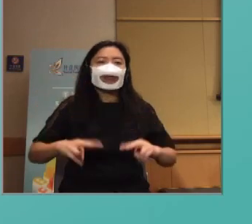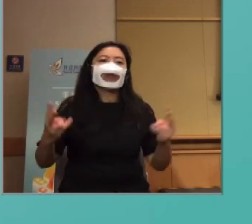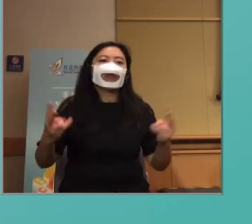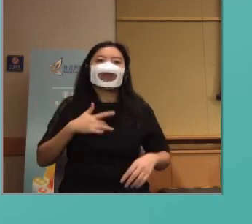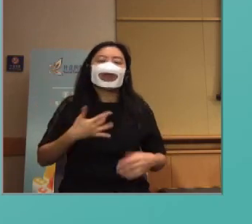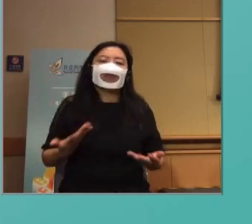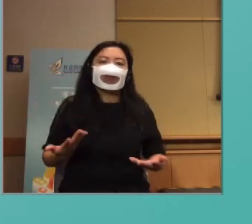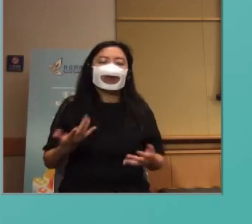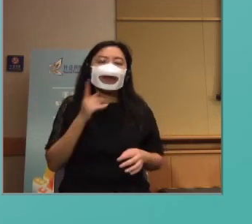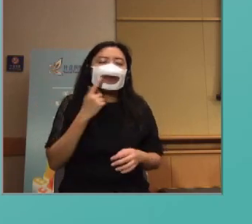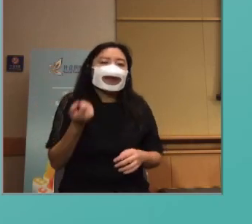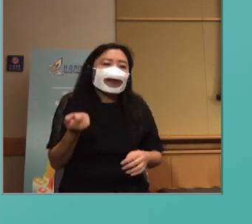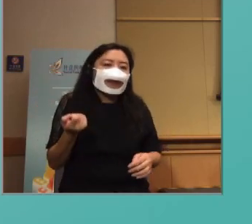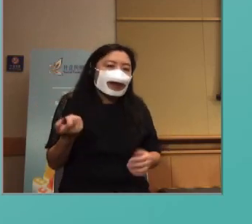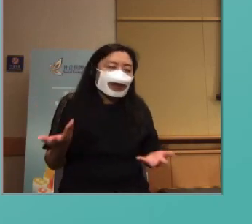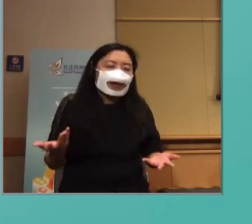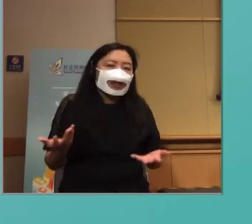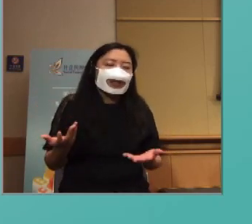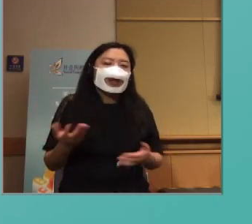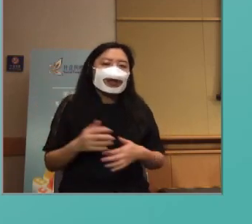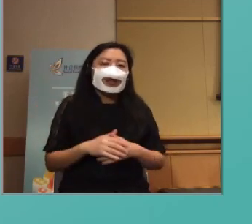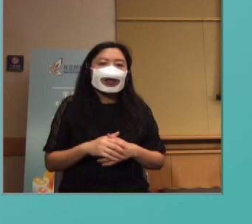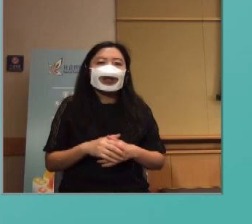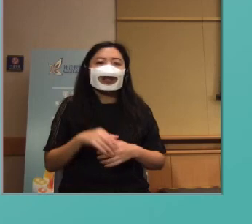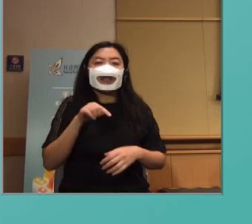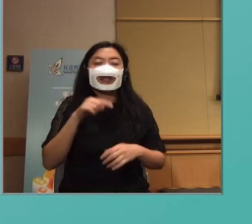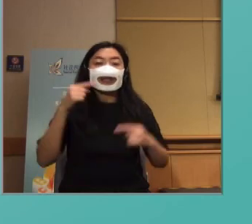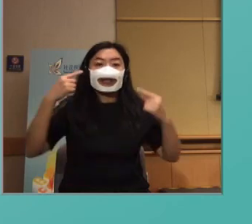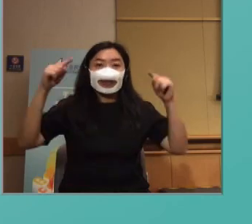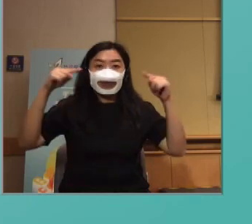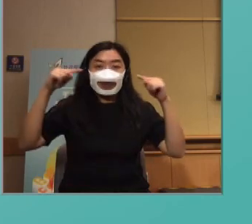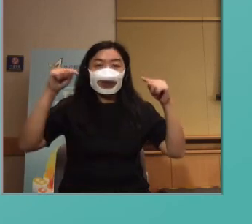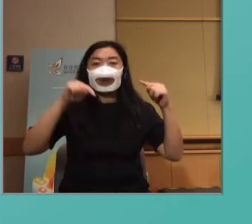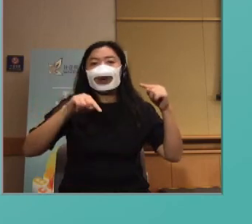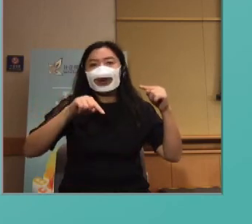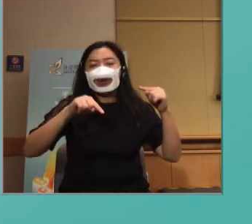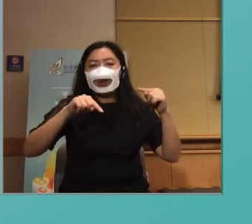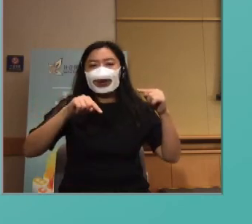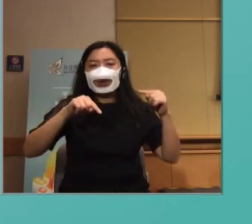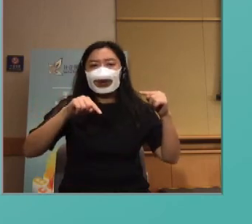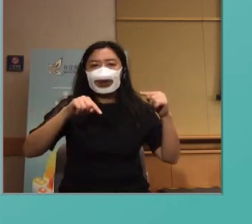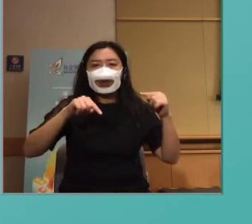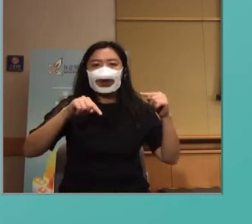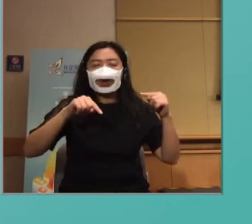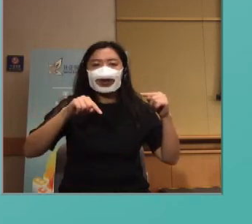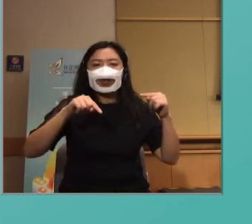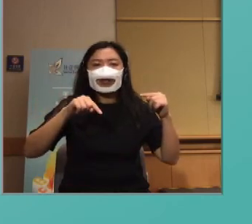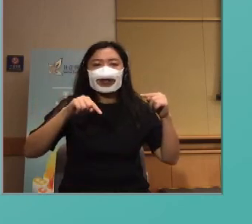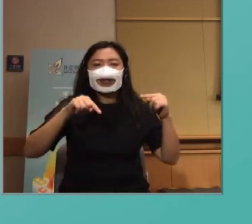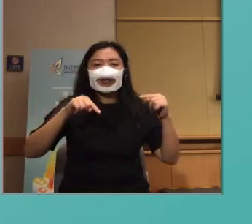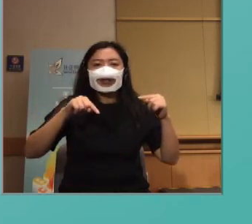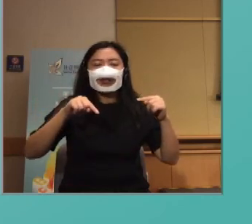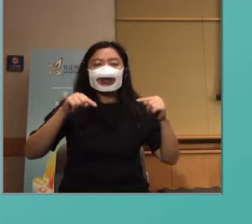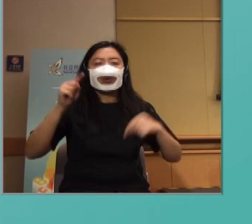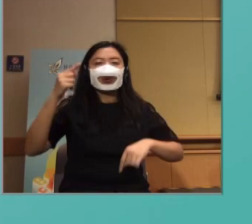broke. The major holders of all musical IPs, namely